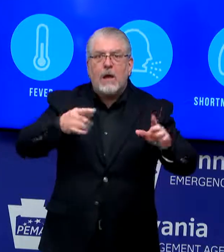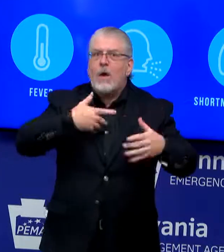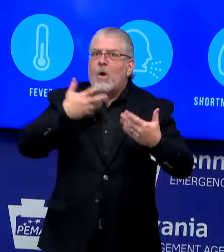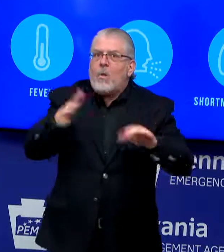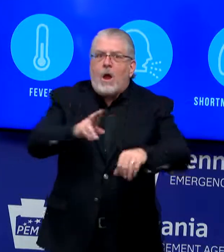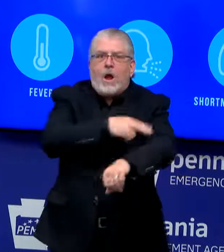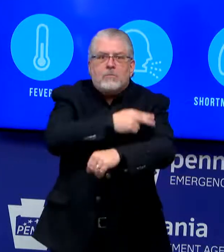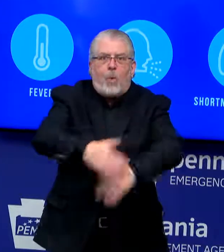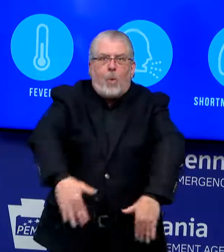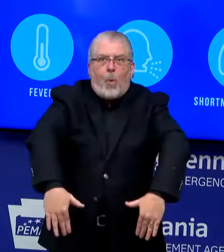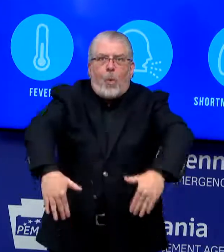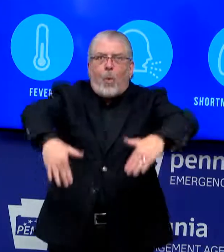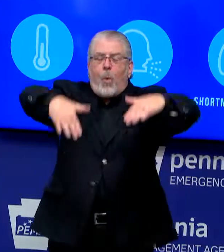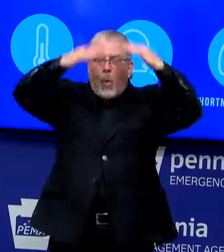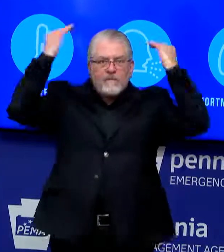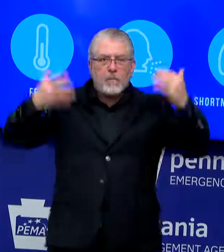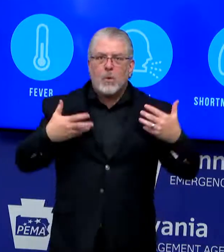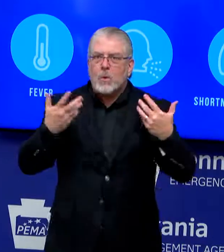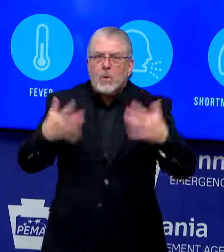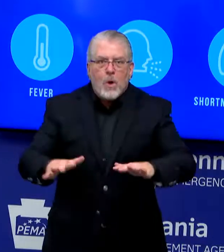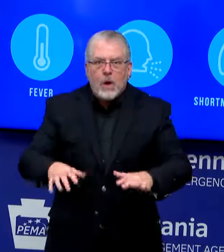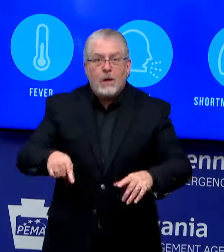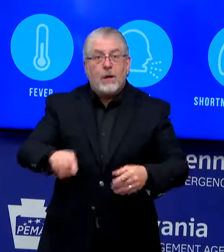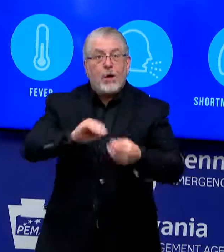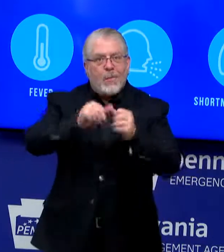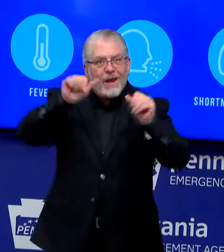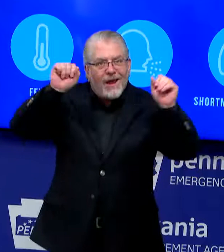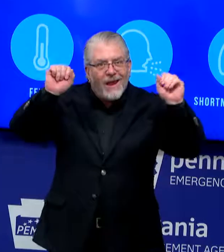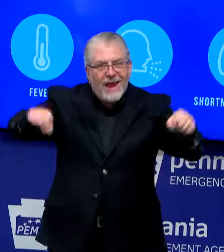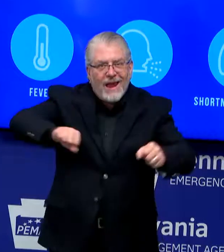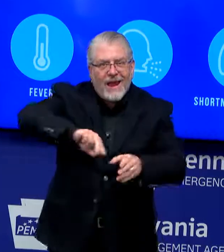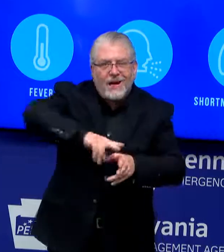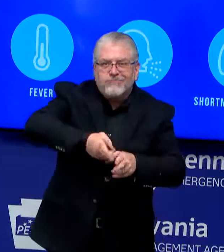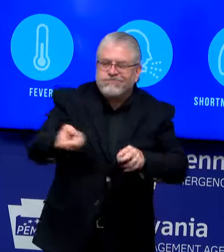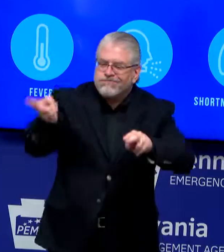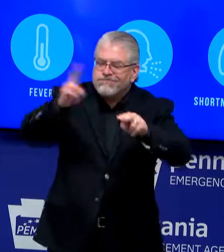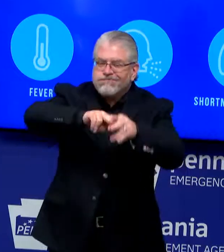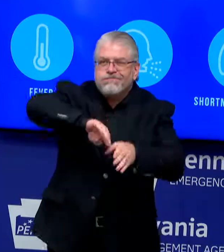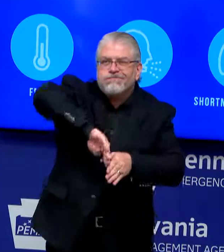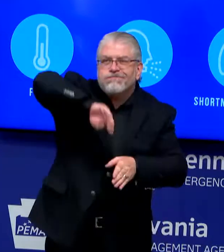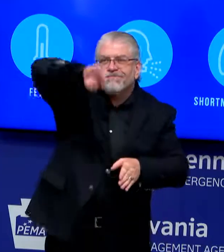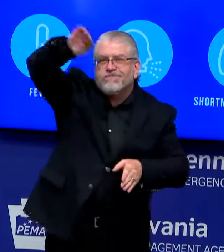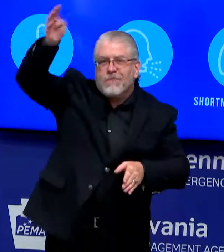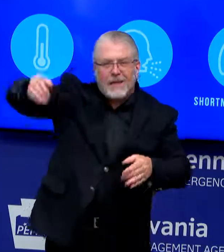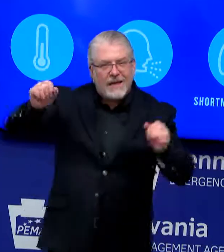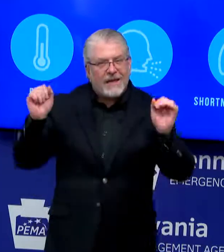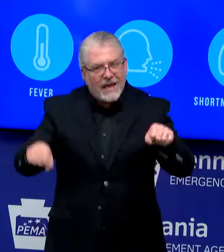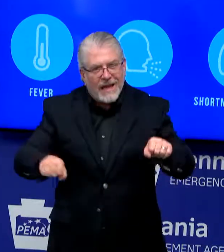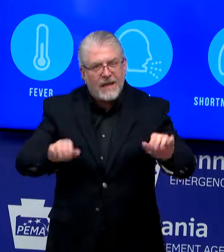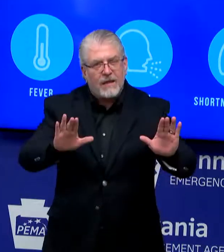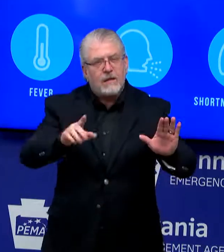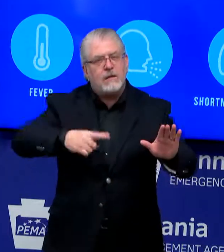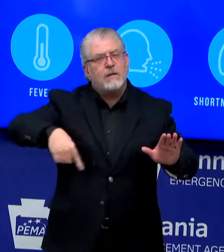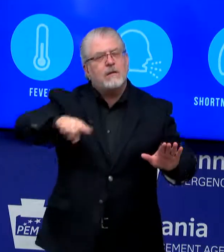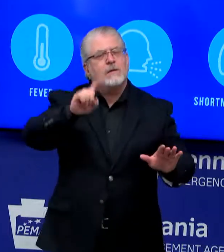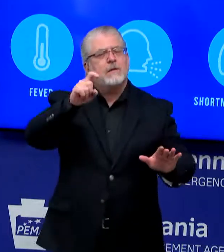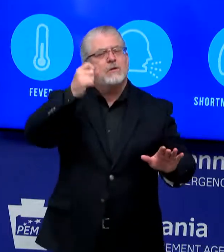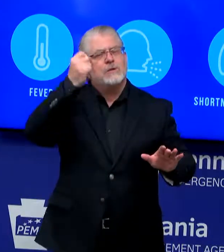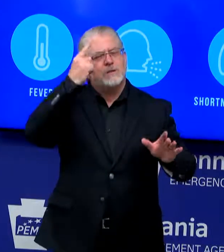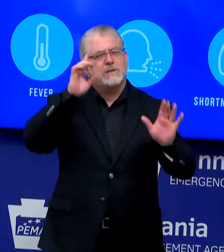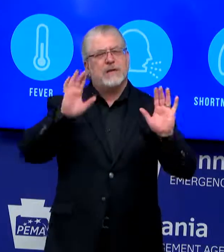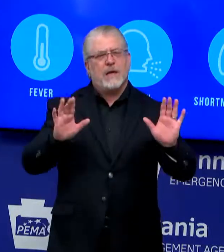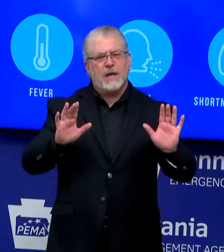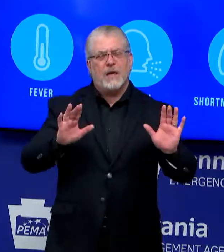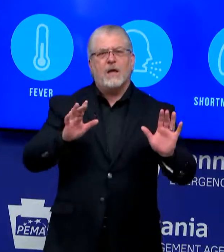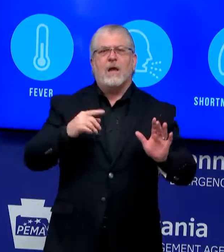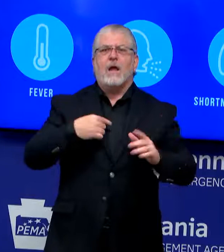awful. So I think we need to understand, we look at these models, and they're very helpful in trying to help